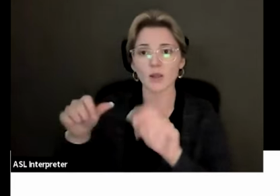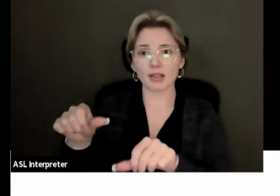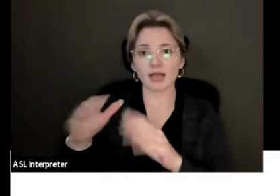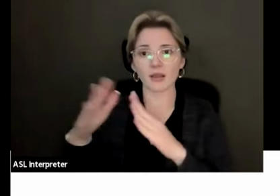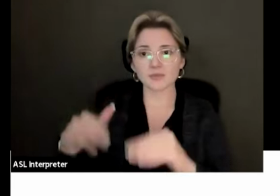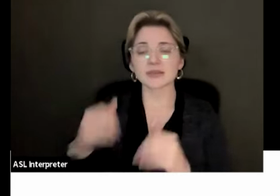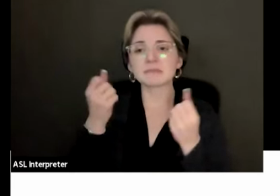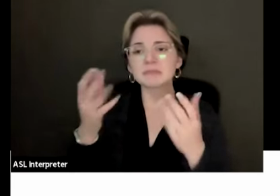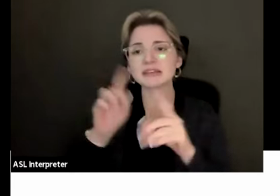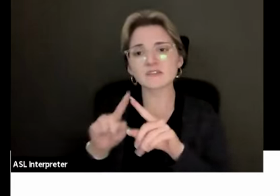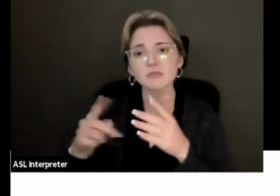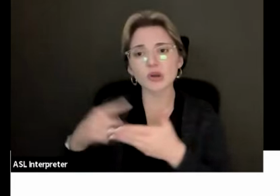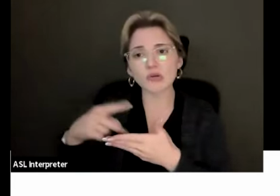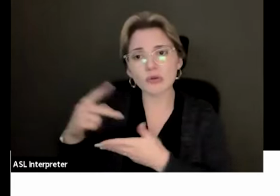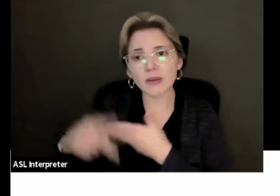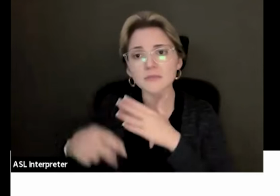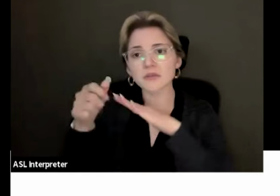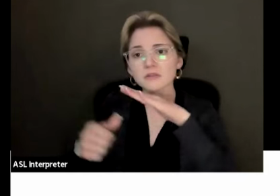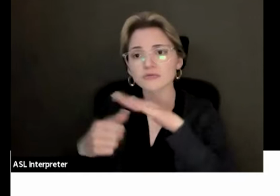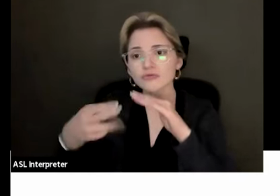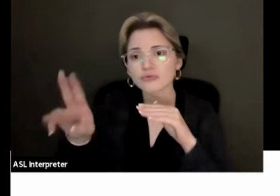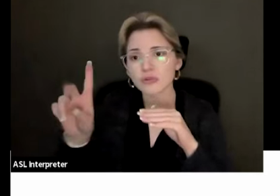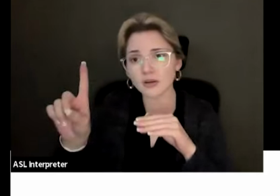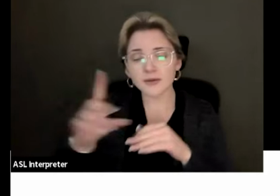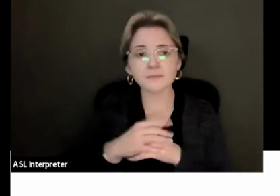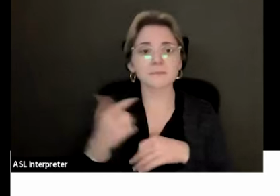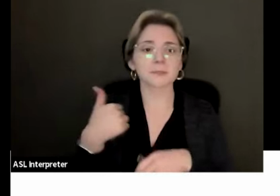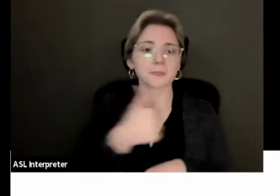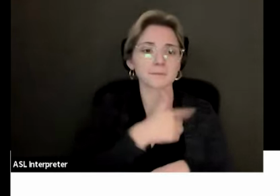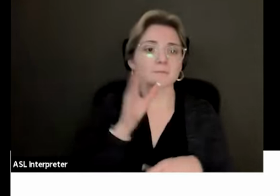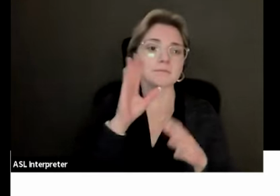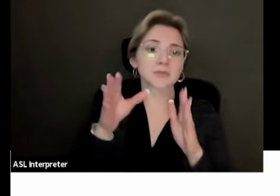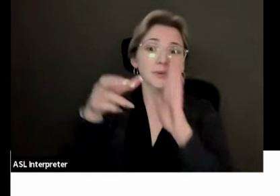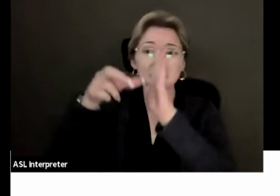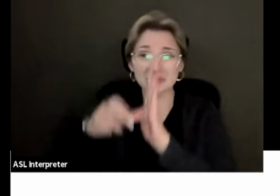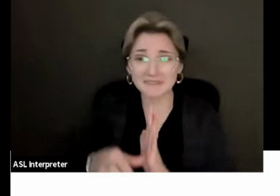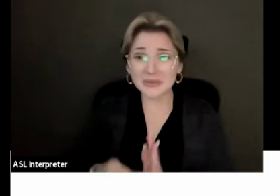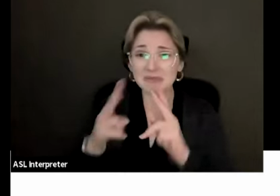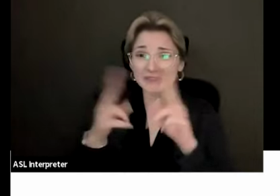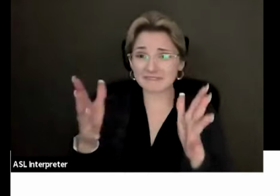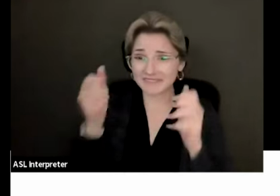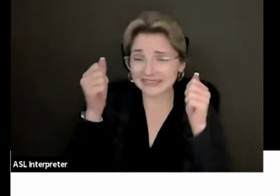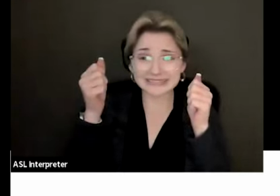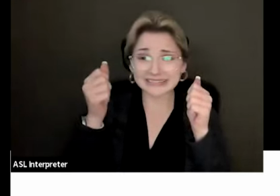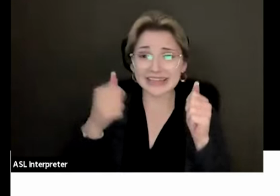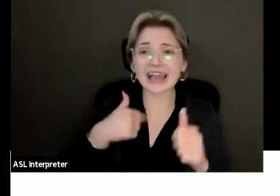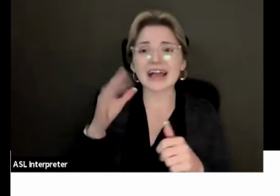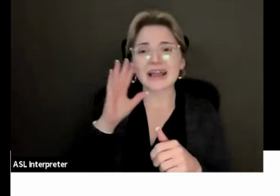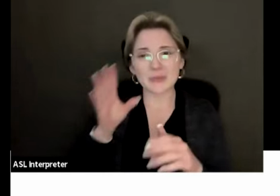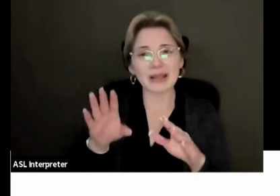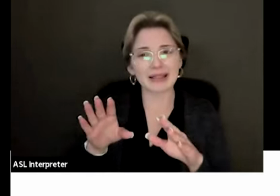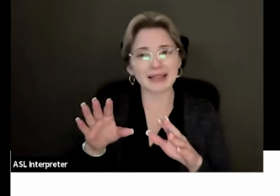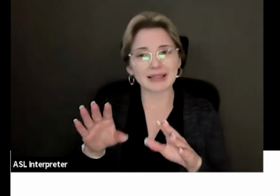There's many different programs under HUD. So we are going to go through them very quickly. I promise to leave time for